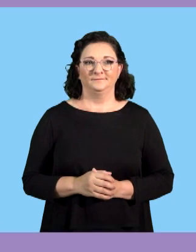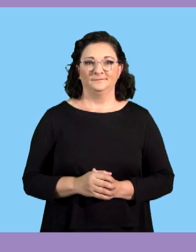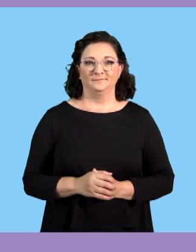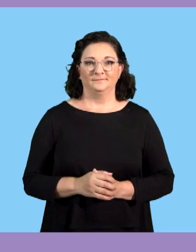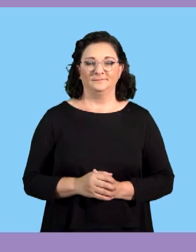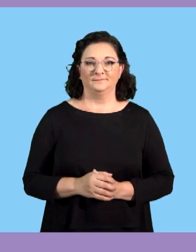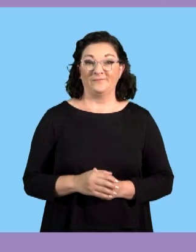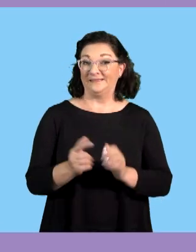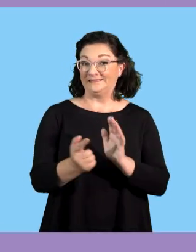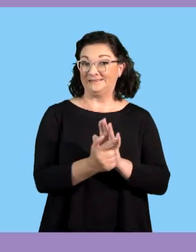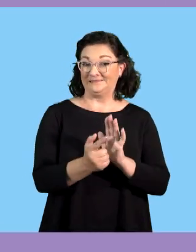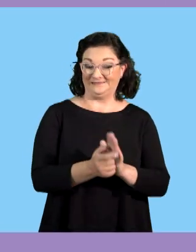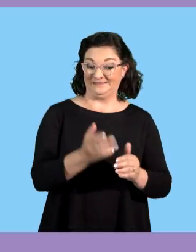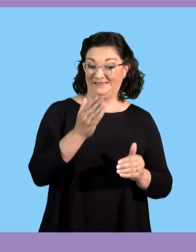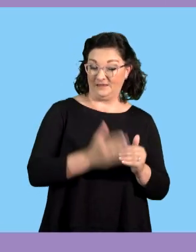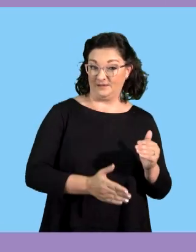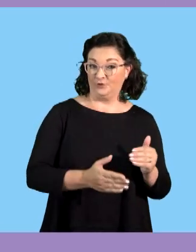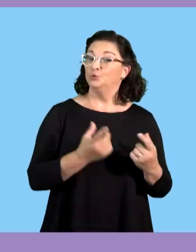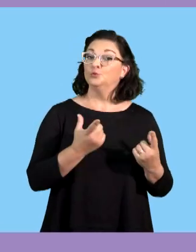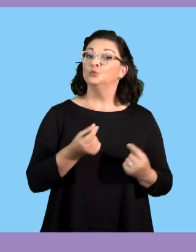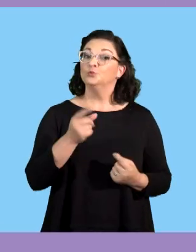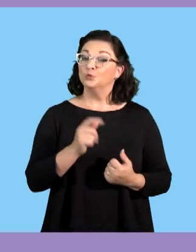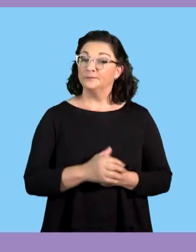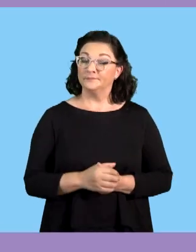At the end of this lesson, you should be able to